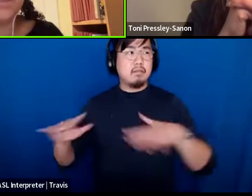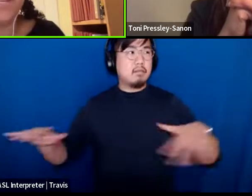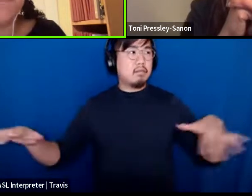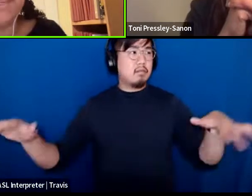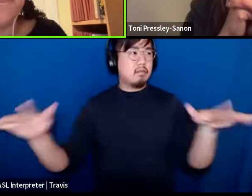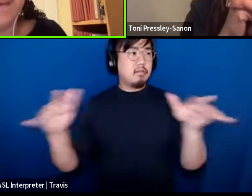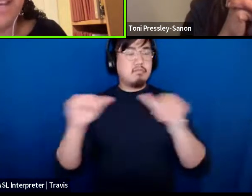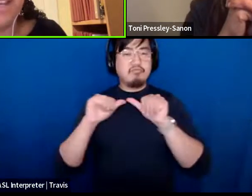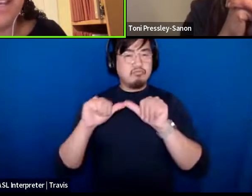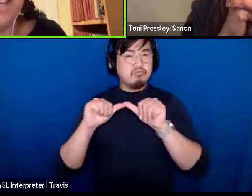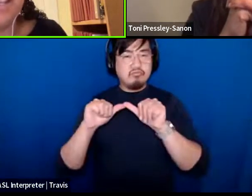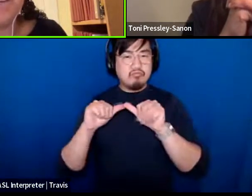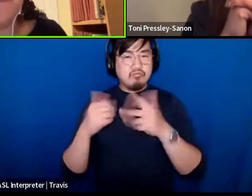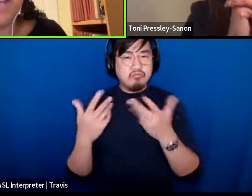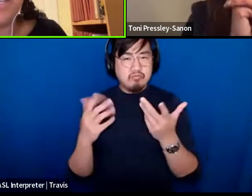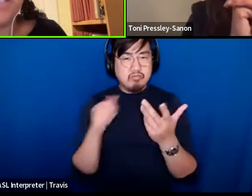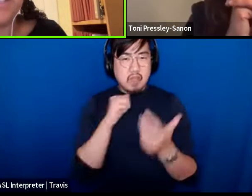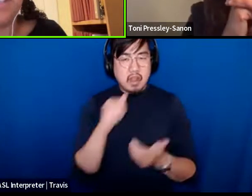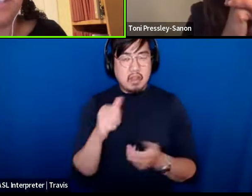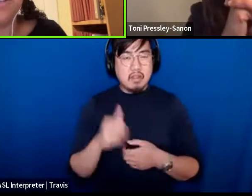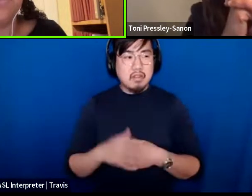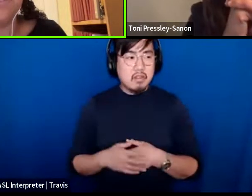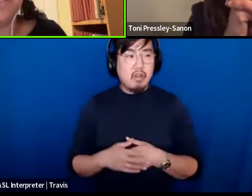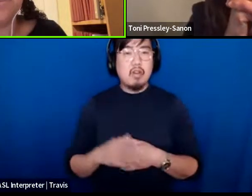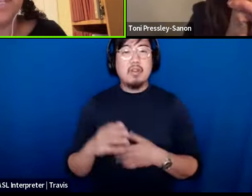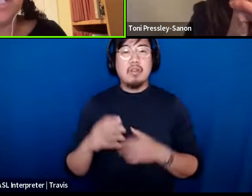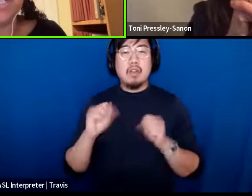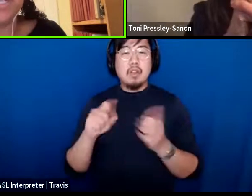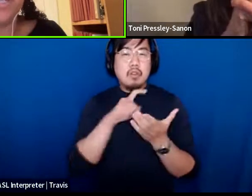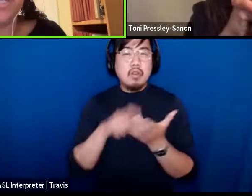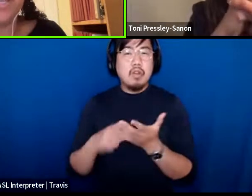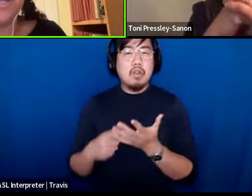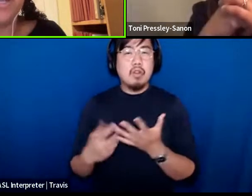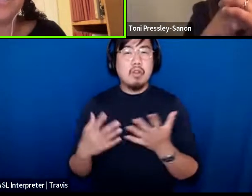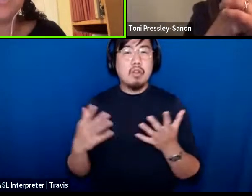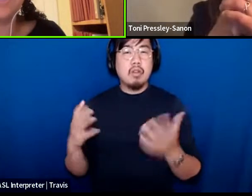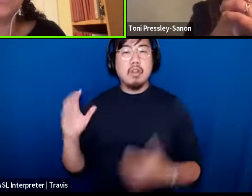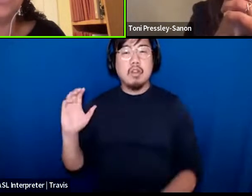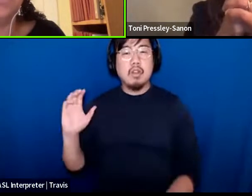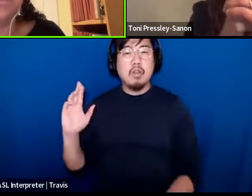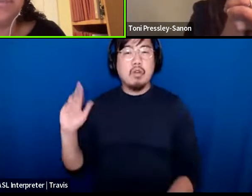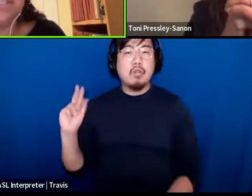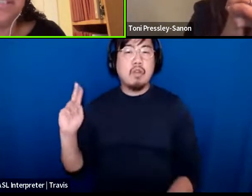that's really what I mean by the body as a vehicle for liberation,